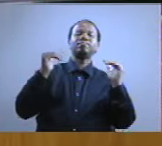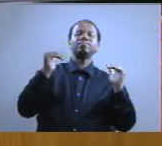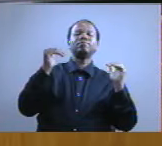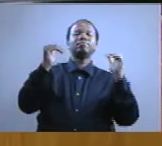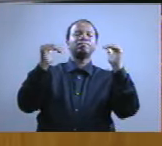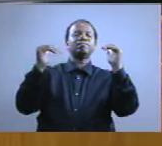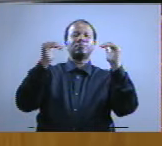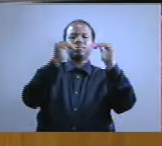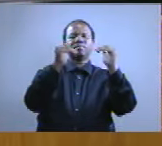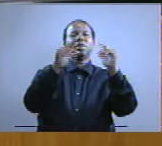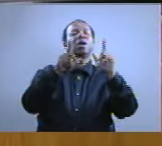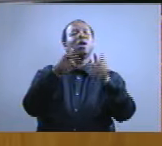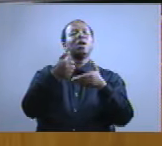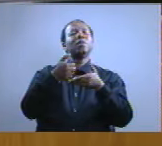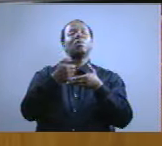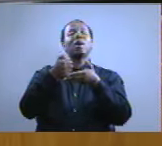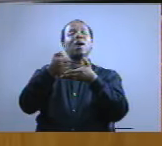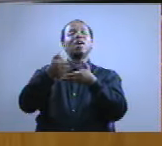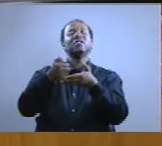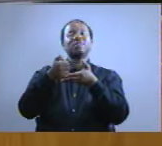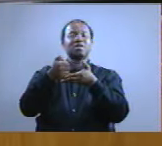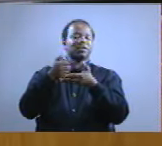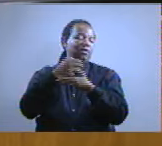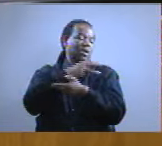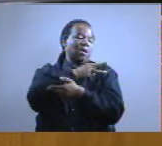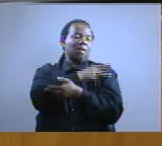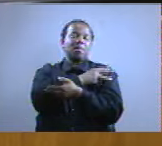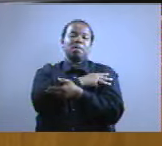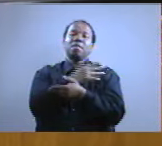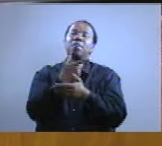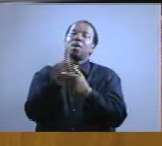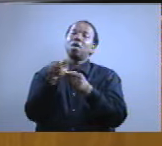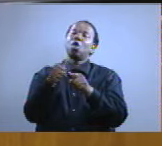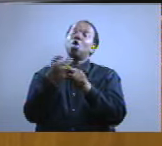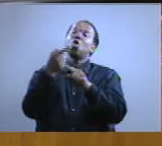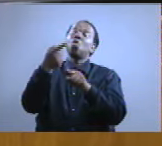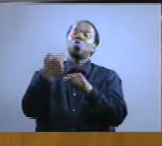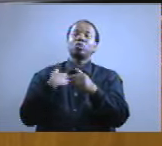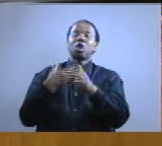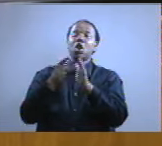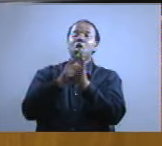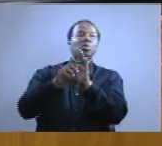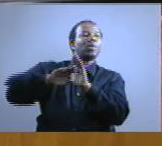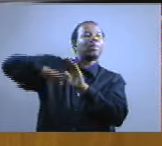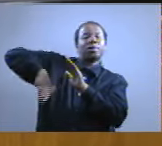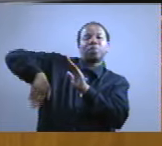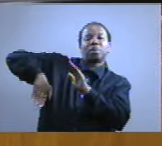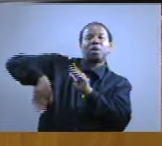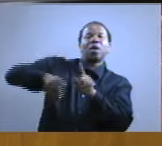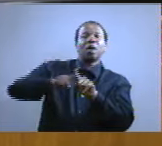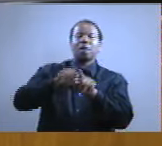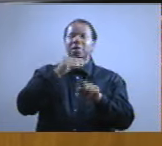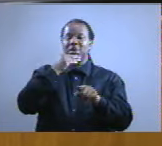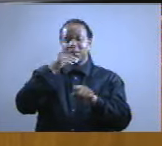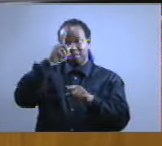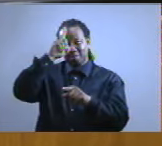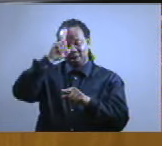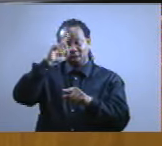to assist people who were put at a disadvantage by laws and past practices, black people and